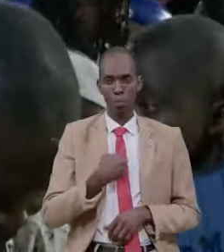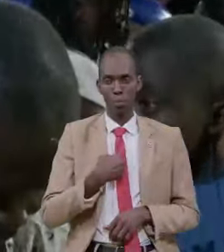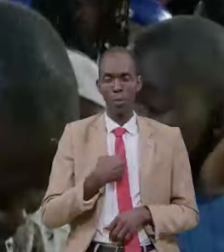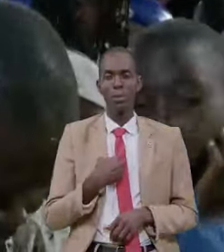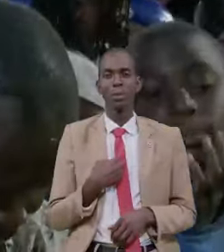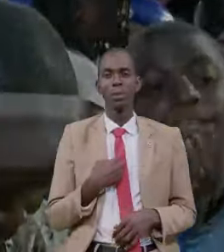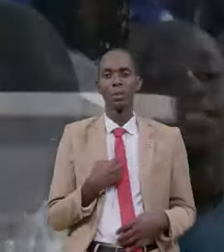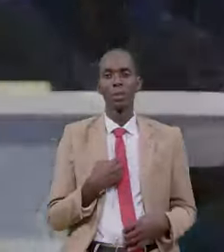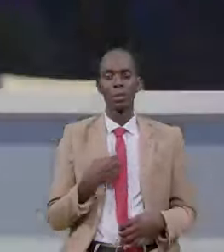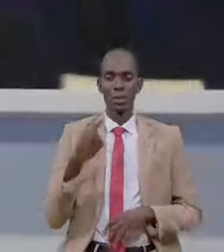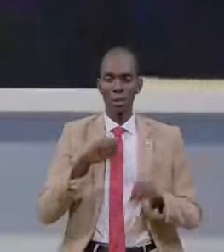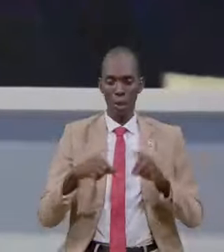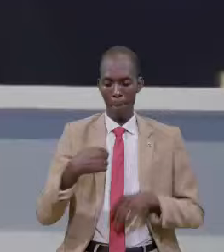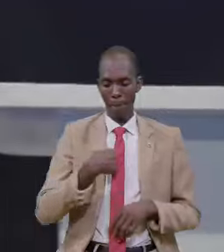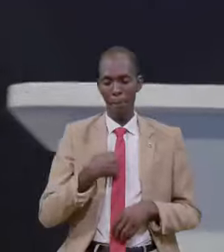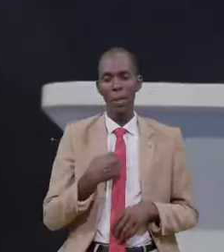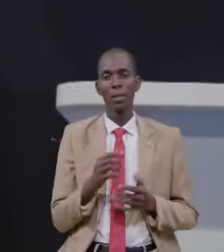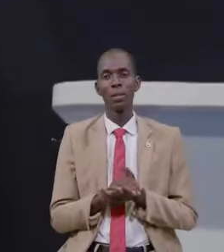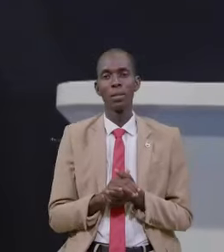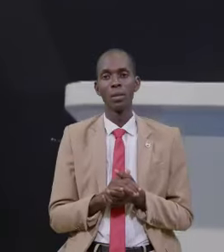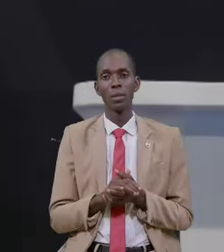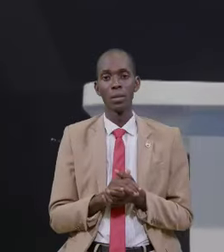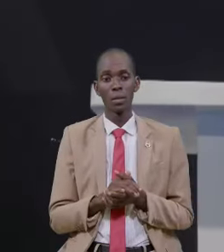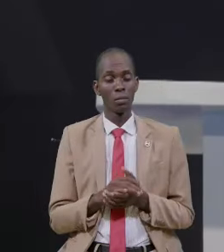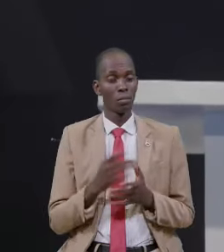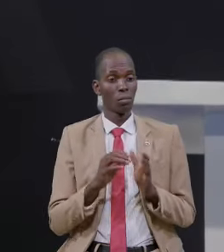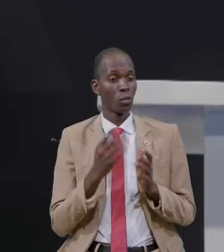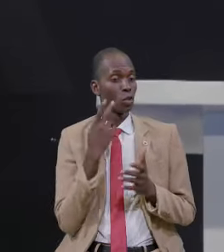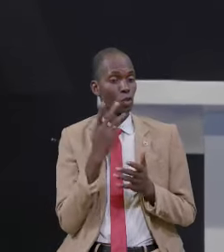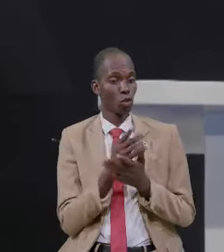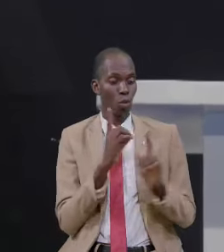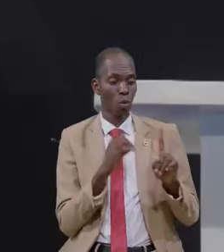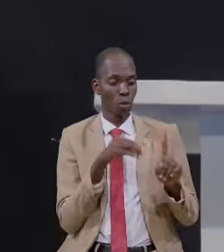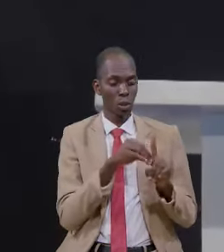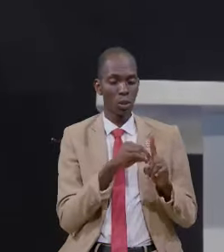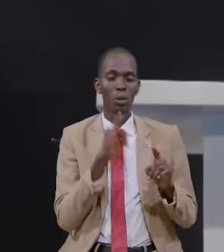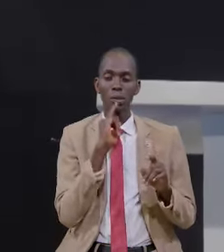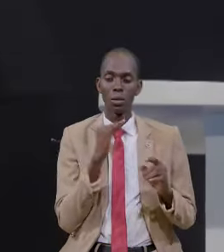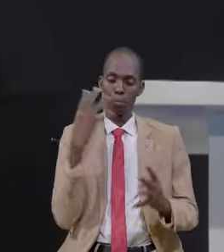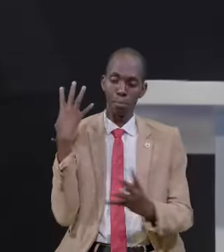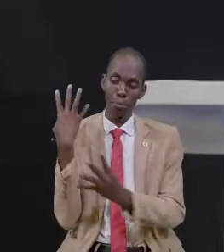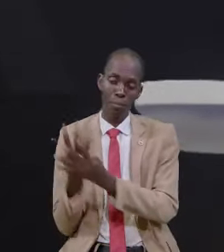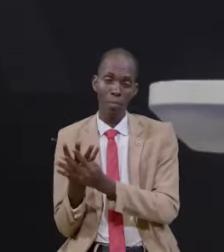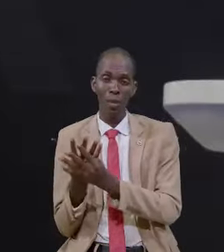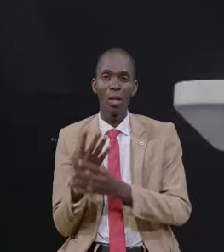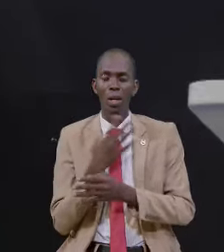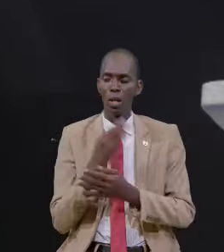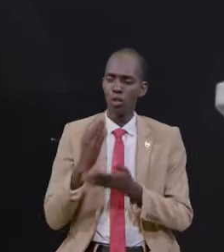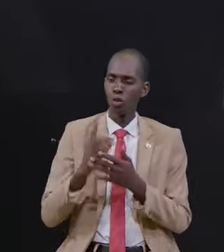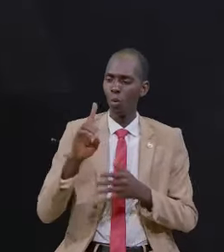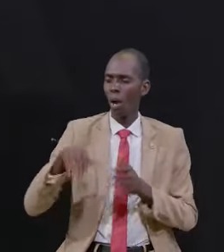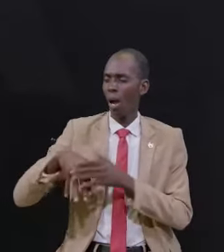delivered me? Somebody is in the prison, and somebody outside,